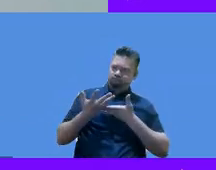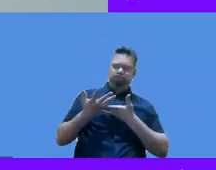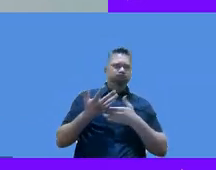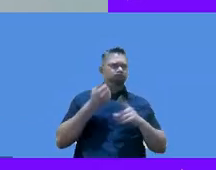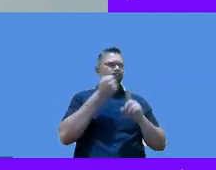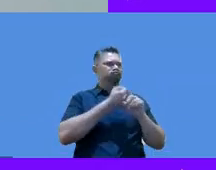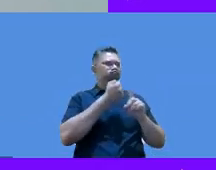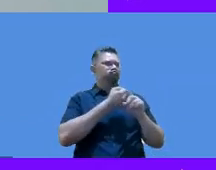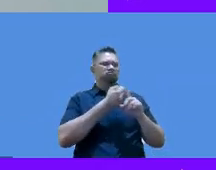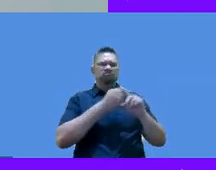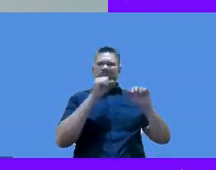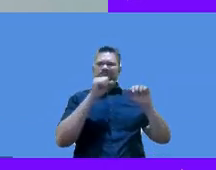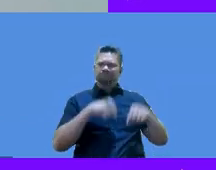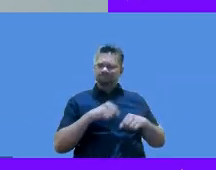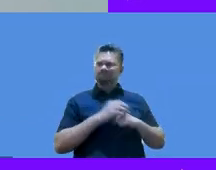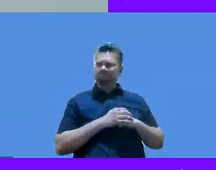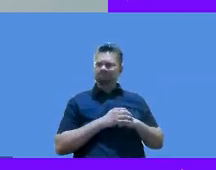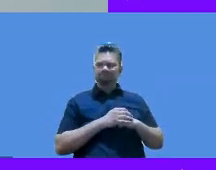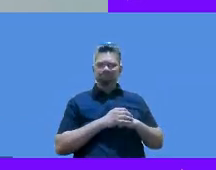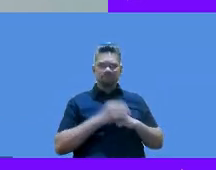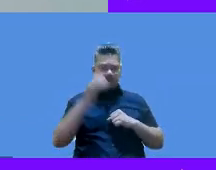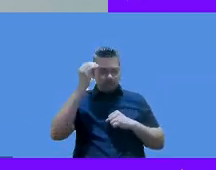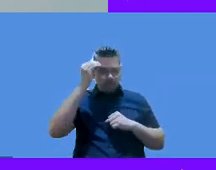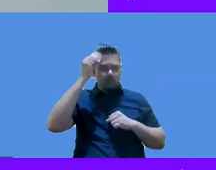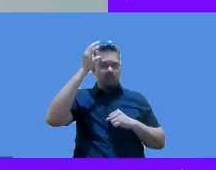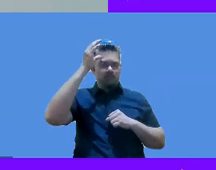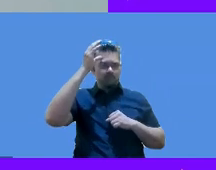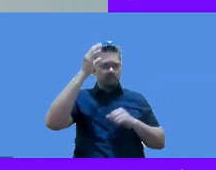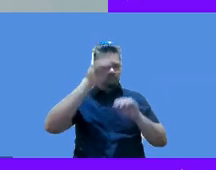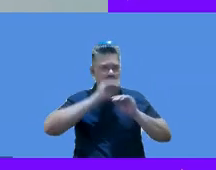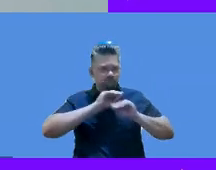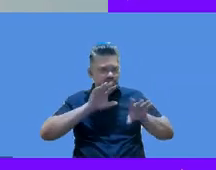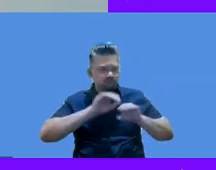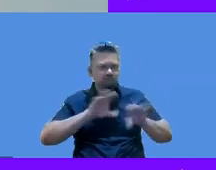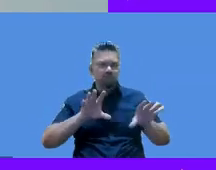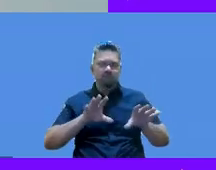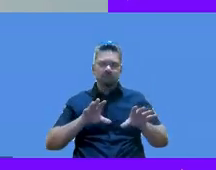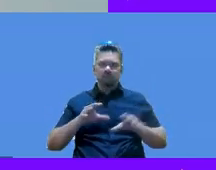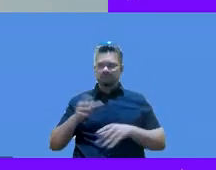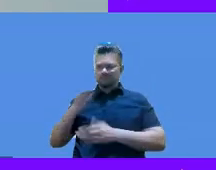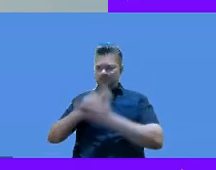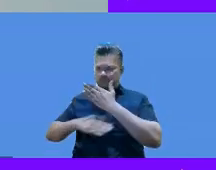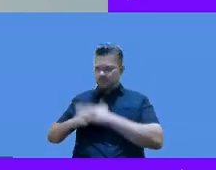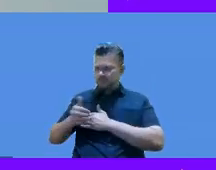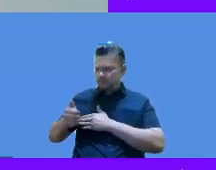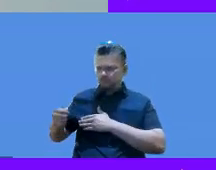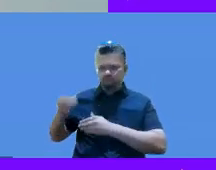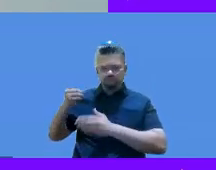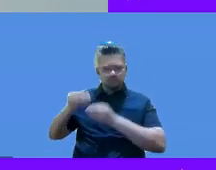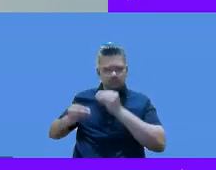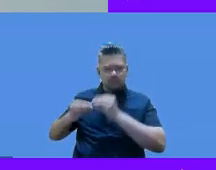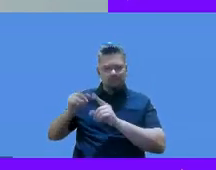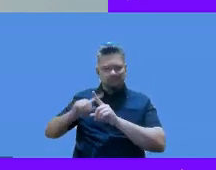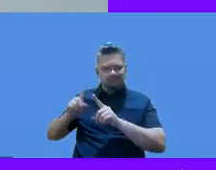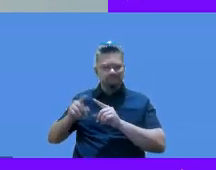lived experiences and challenges diverse group of young people go through is also necessary to ensure these spaces are created